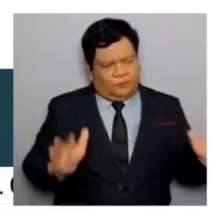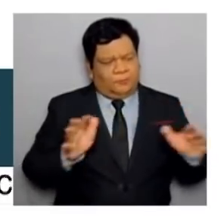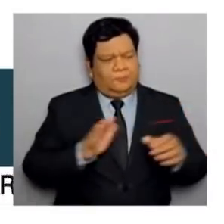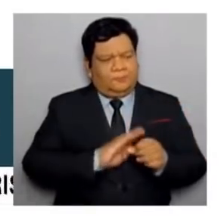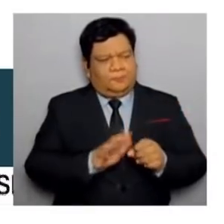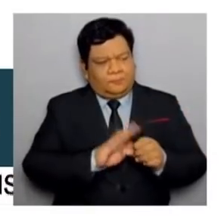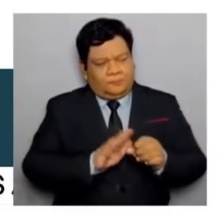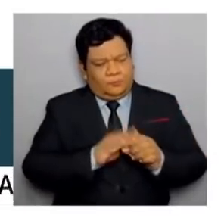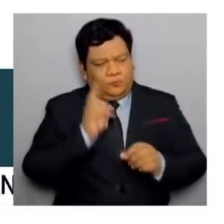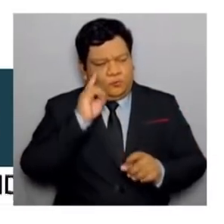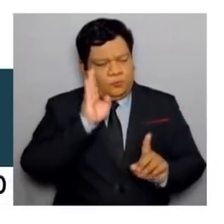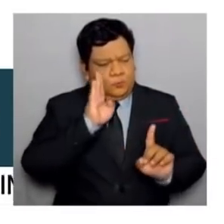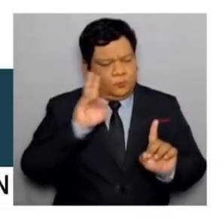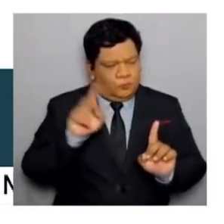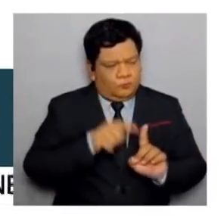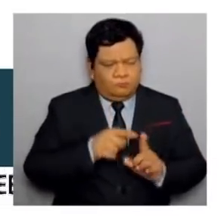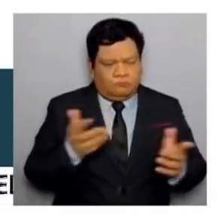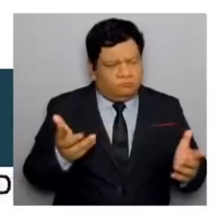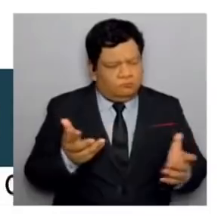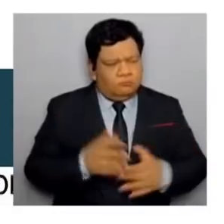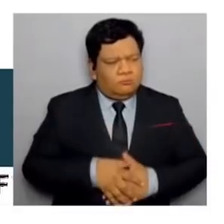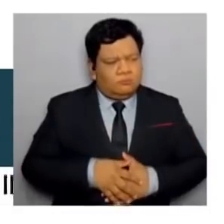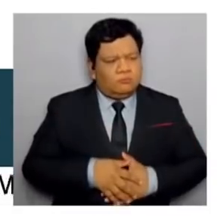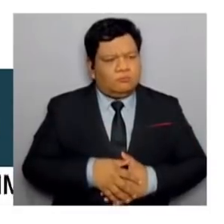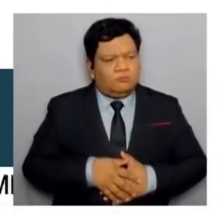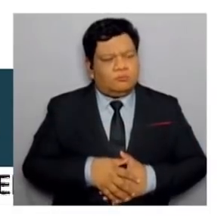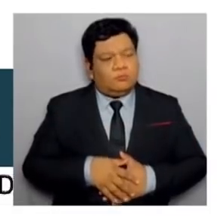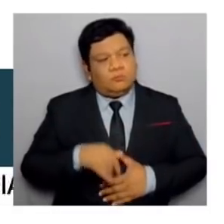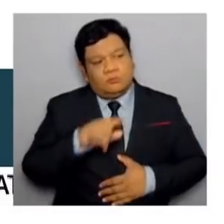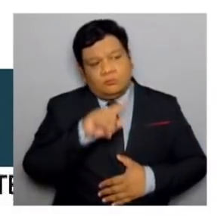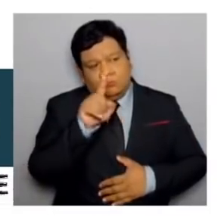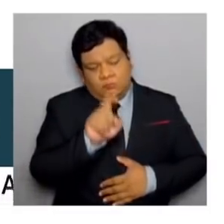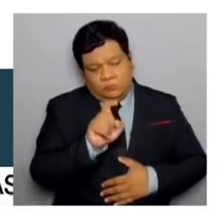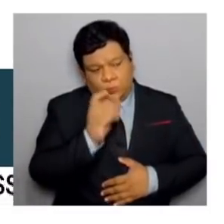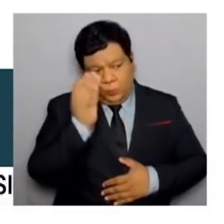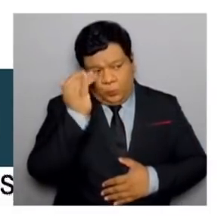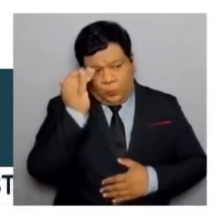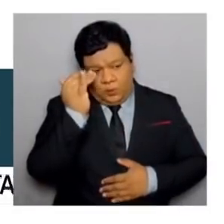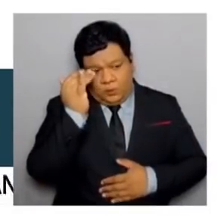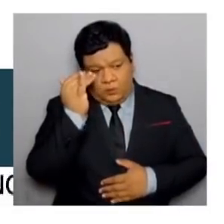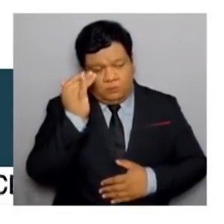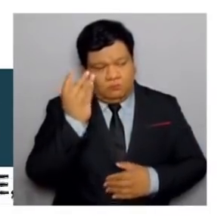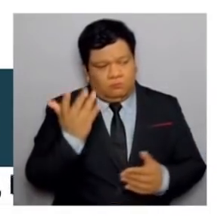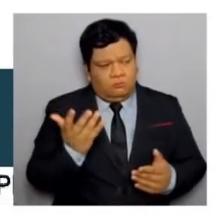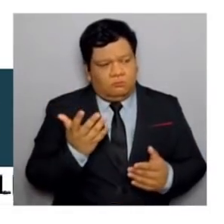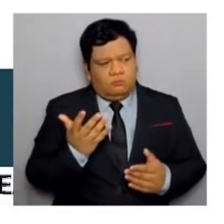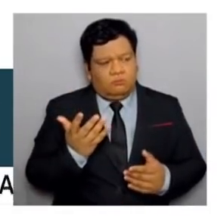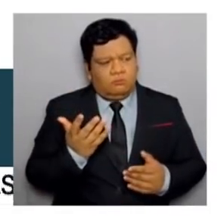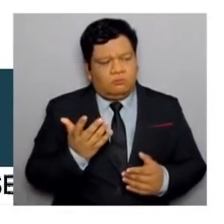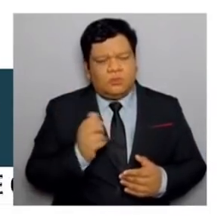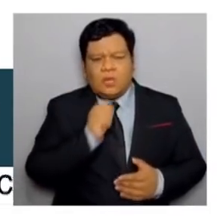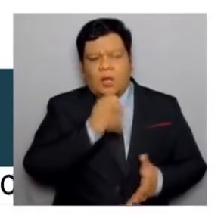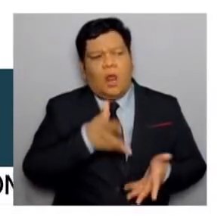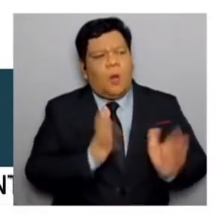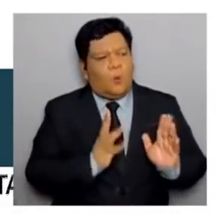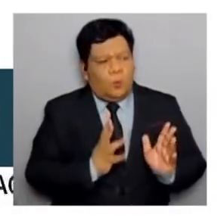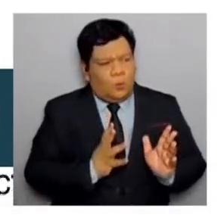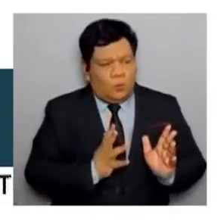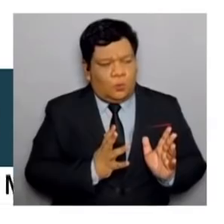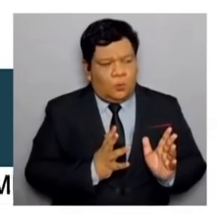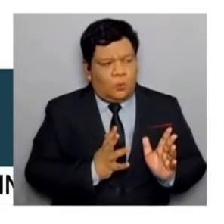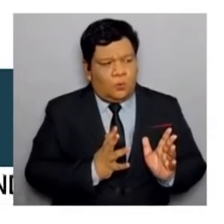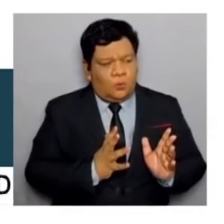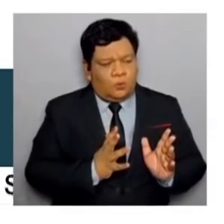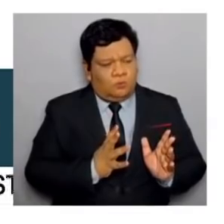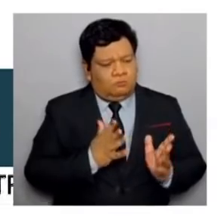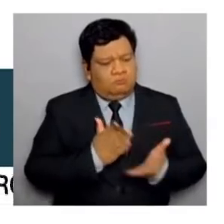Senator Bongbong Marcos? Ang tanong ko sa inyo, bakit hindi dapat ito hayaan na maging ganito na